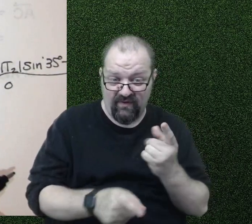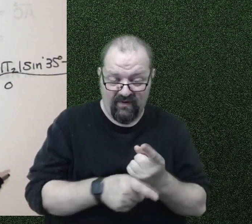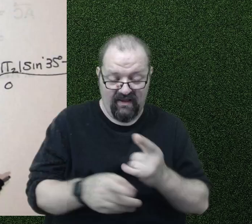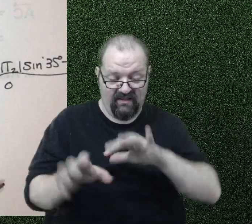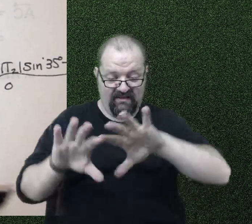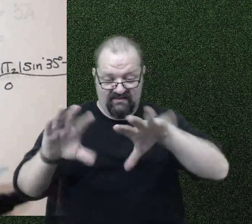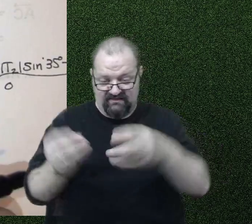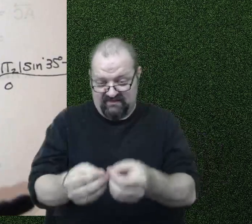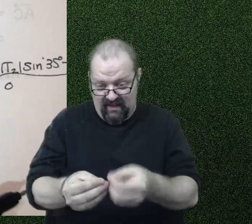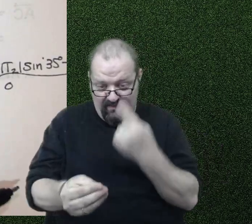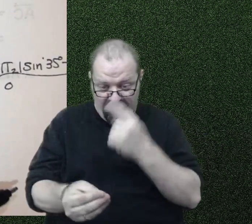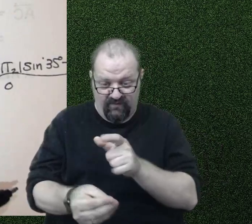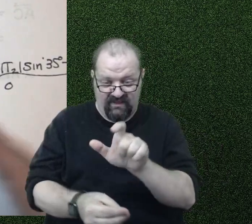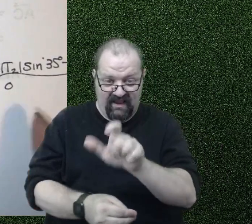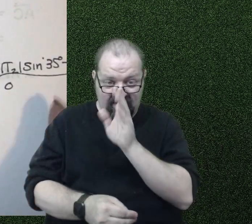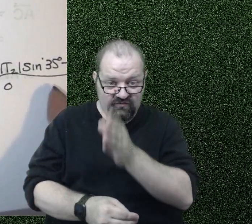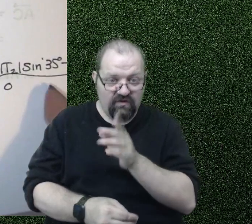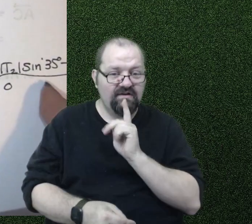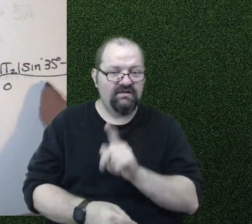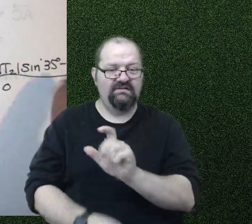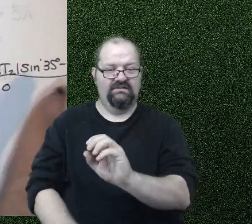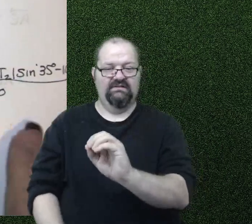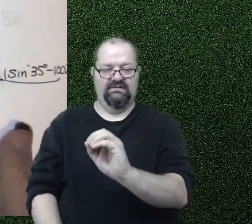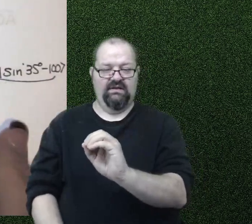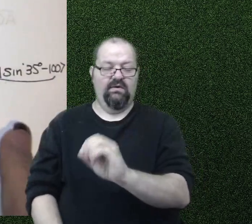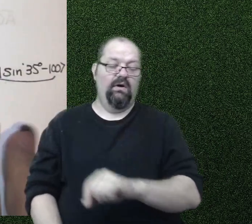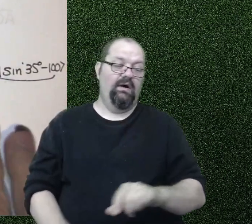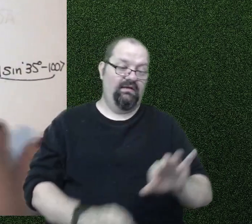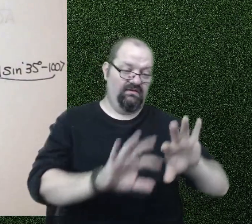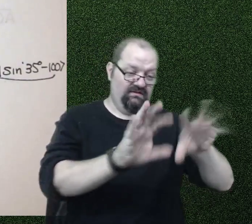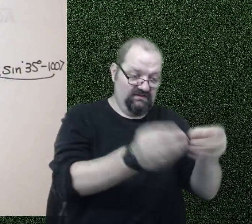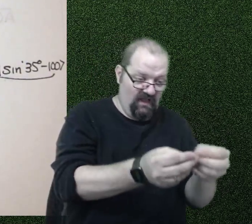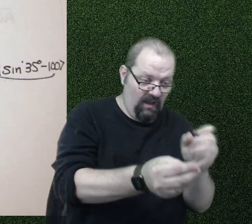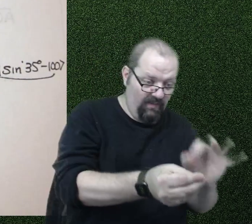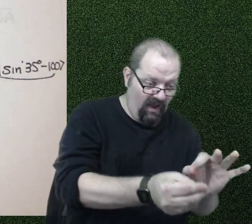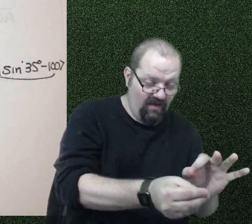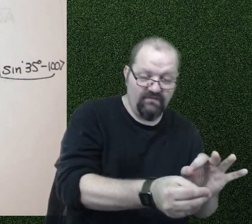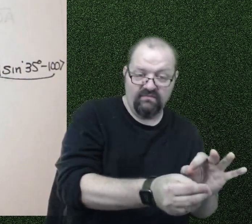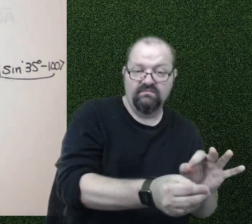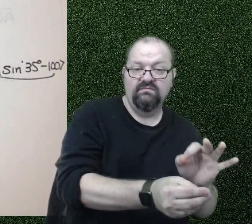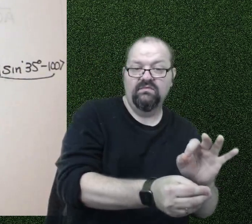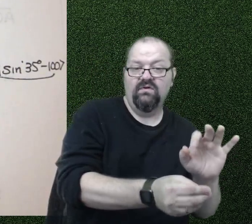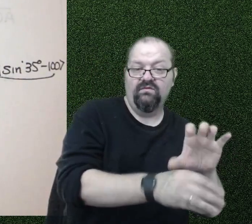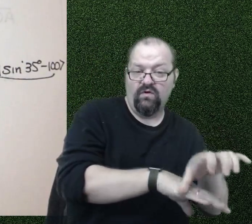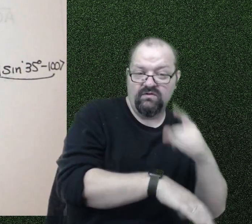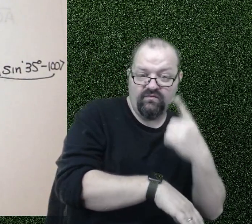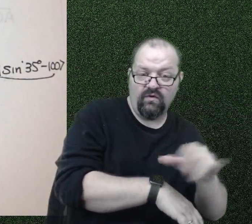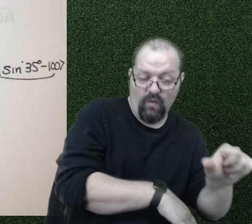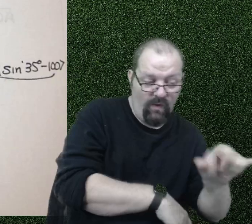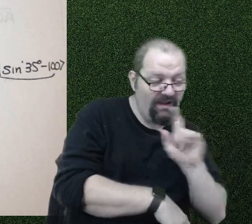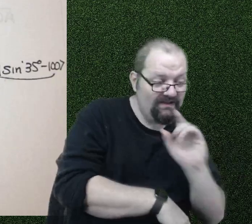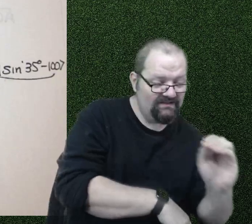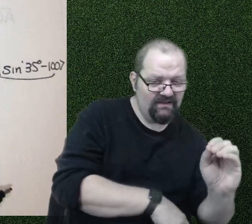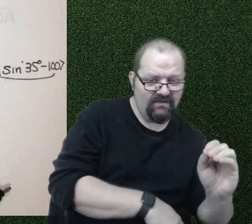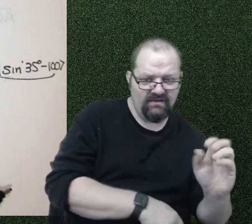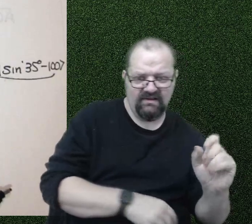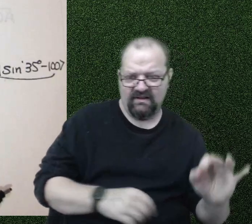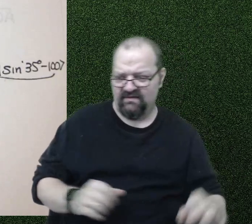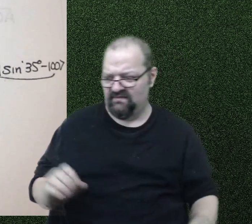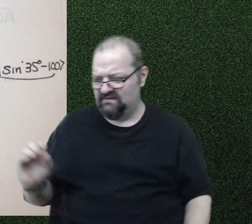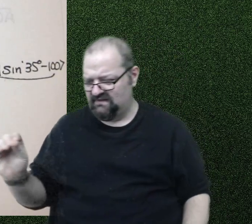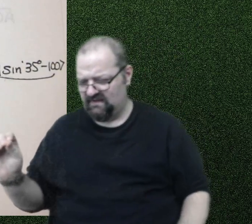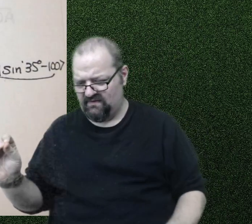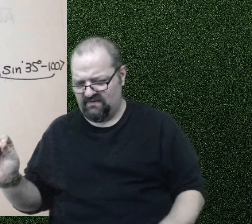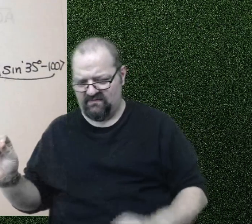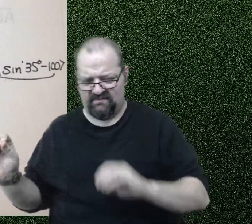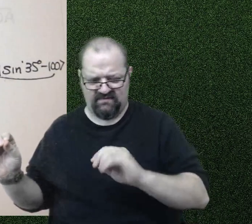in the x direction has to be 0, and the sum of forces in the y direction has to be 0. And if this is 0, well, that's just a number and that's just a